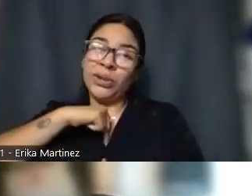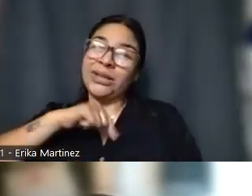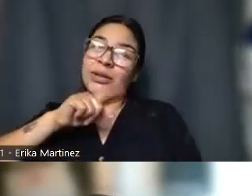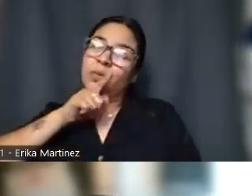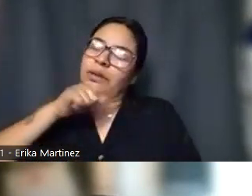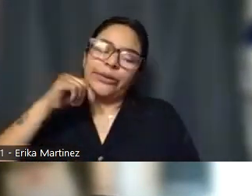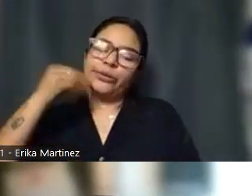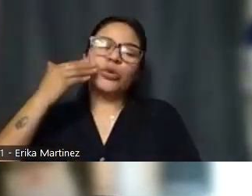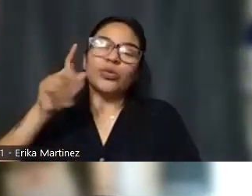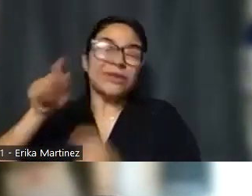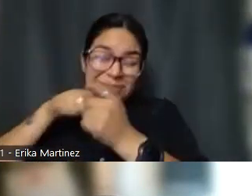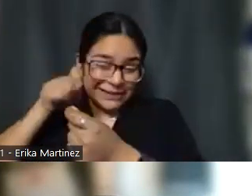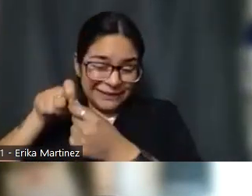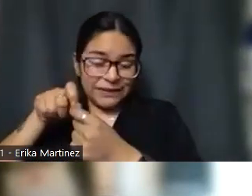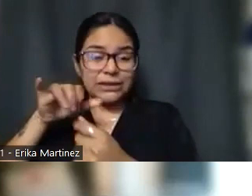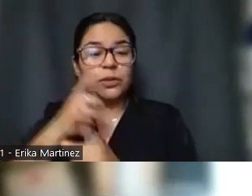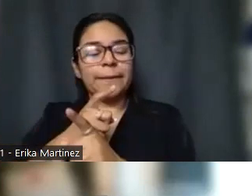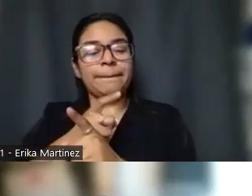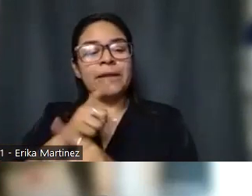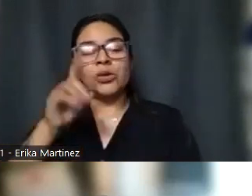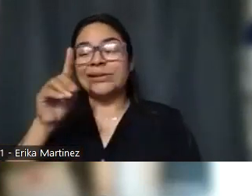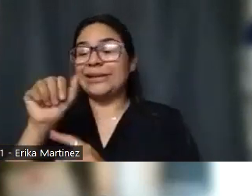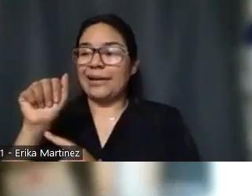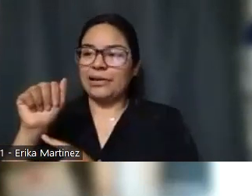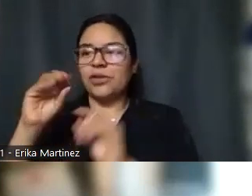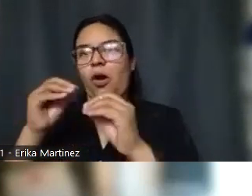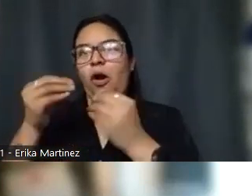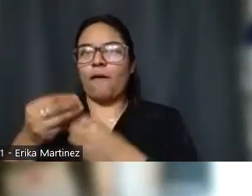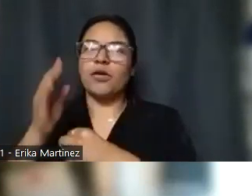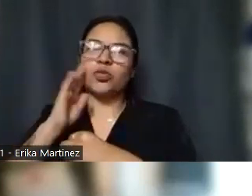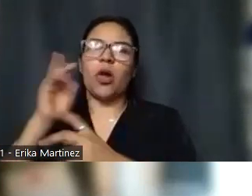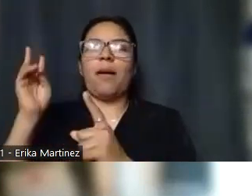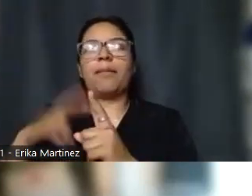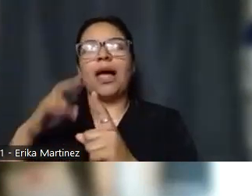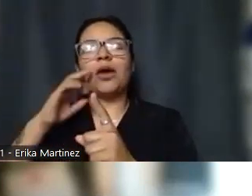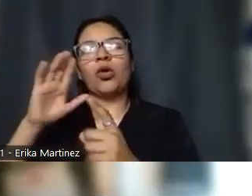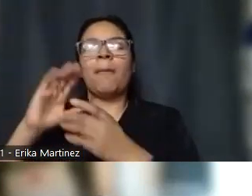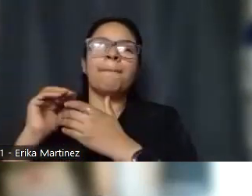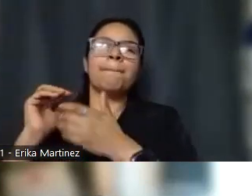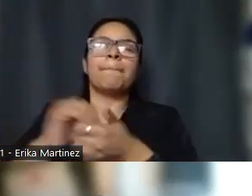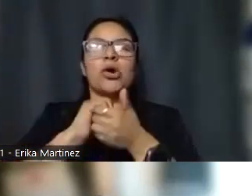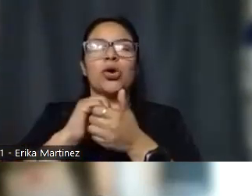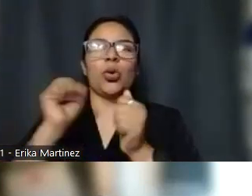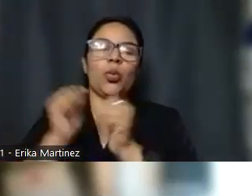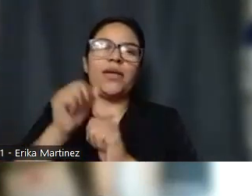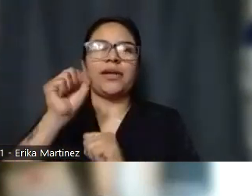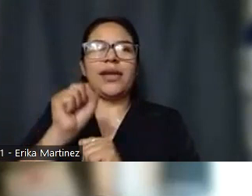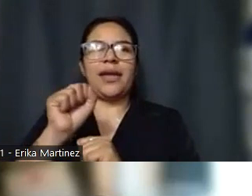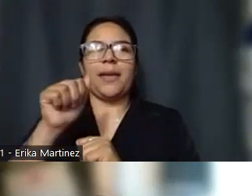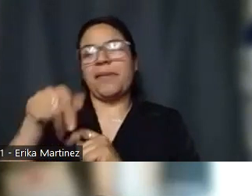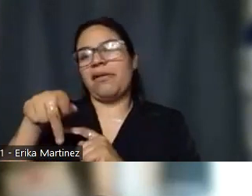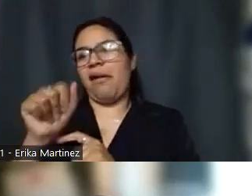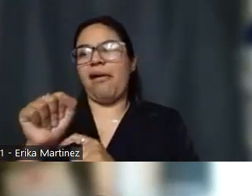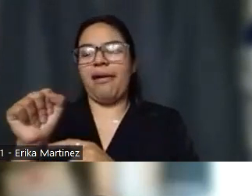sometimes you will see a DA's office applying and partnering with APS